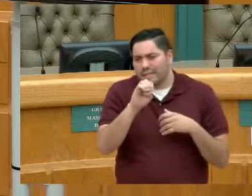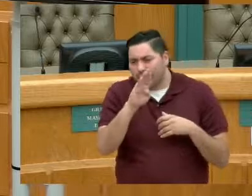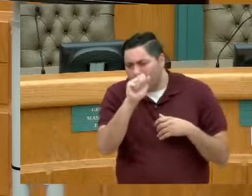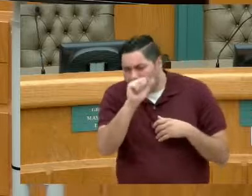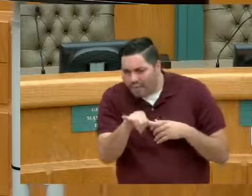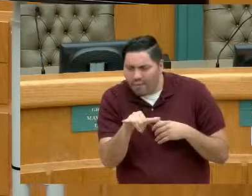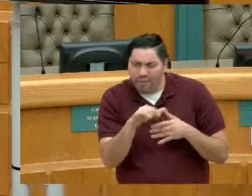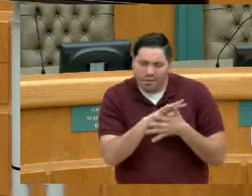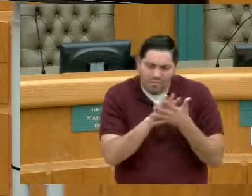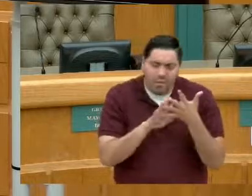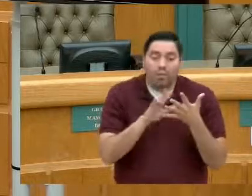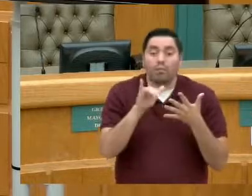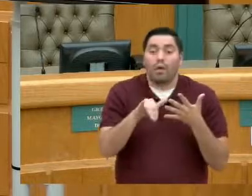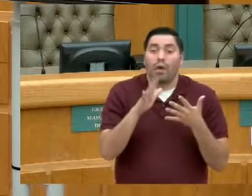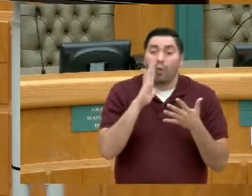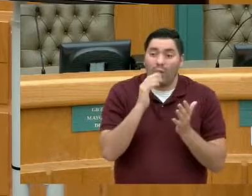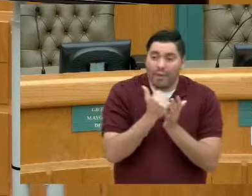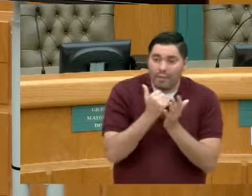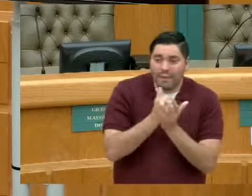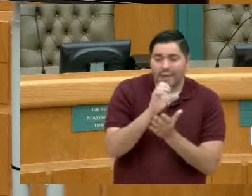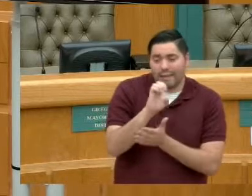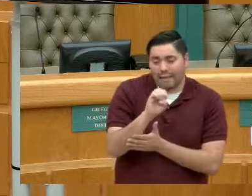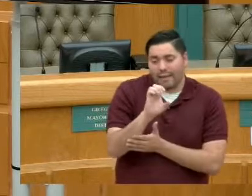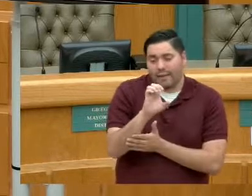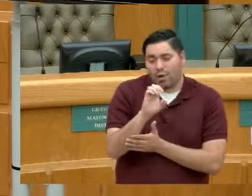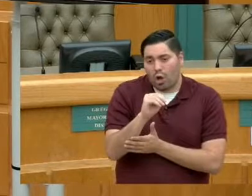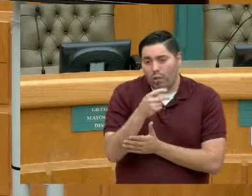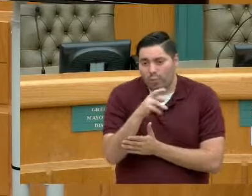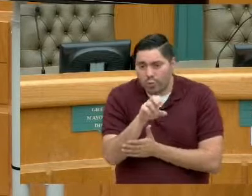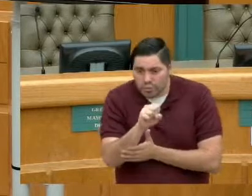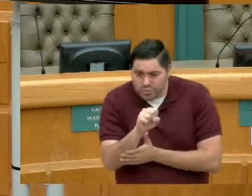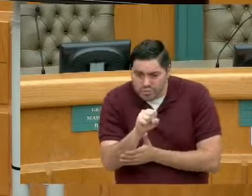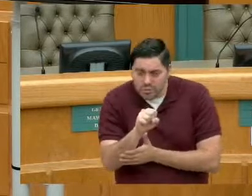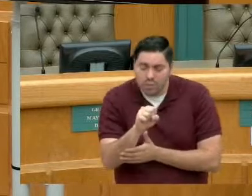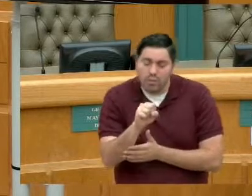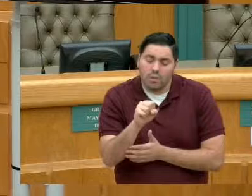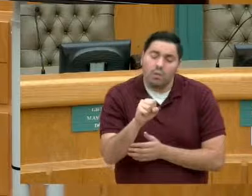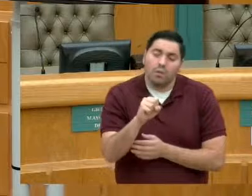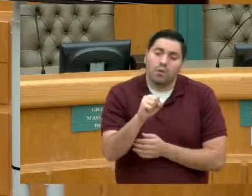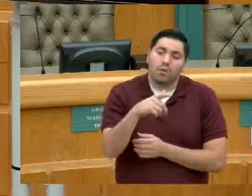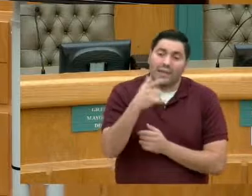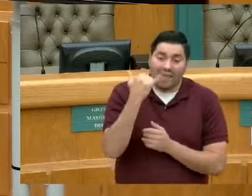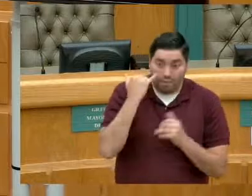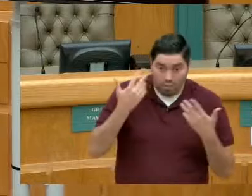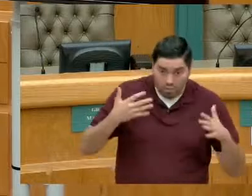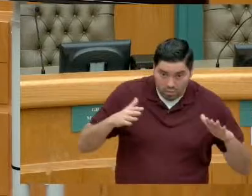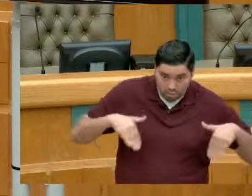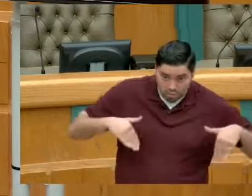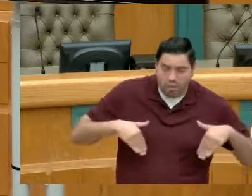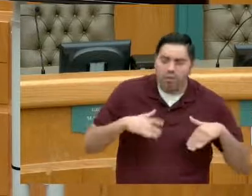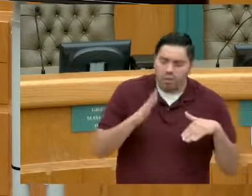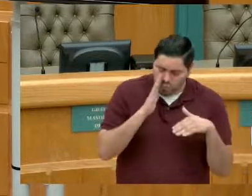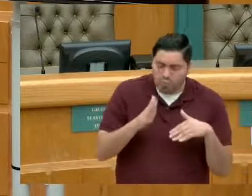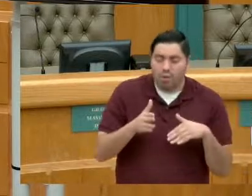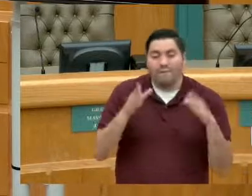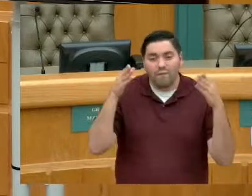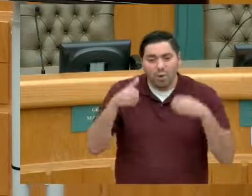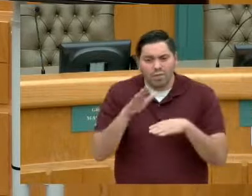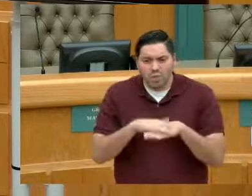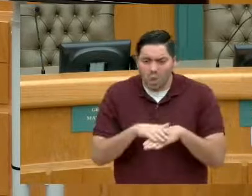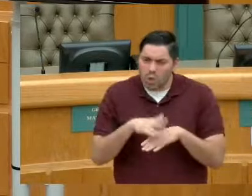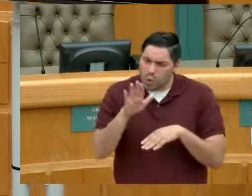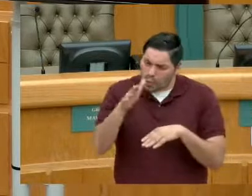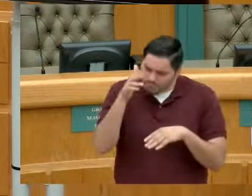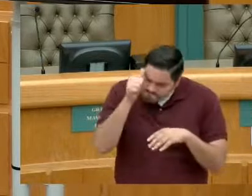communications. It'll help you build e-commerce platforms into your business model if you're not already doing it. You can focus on increasing your